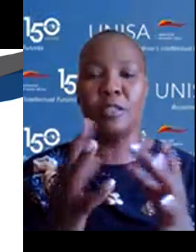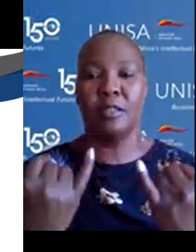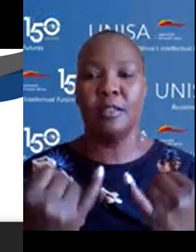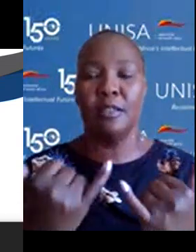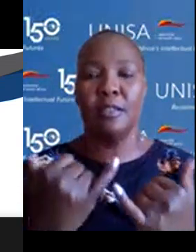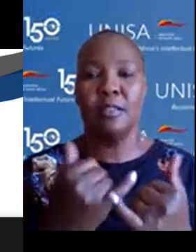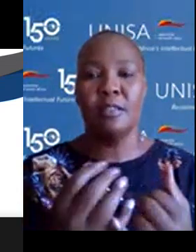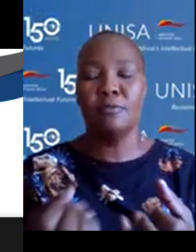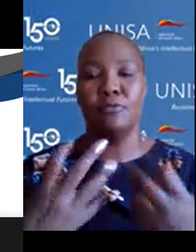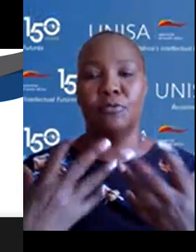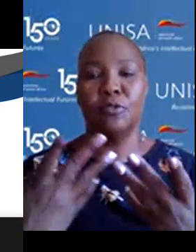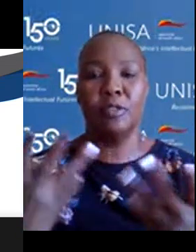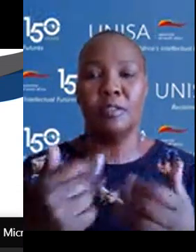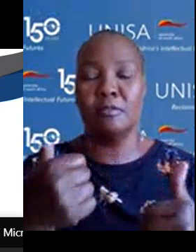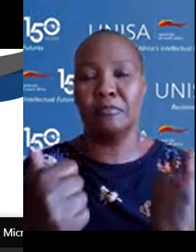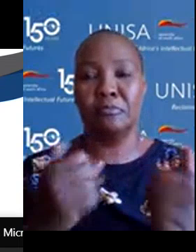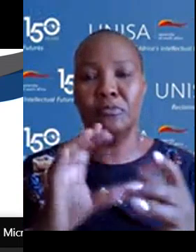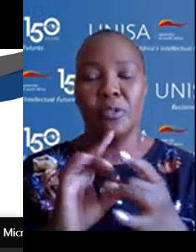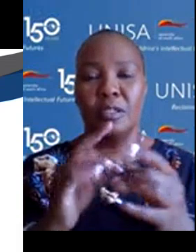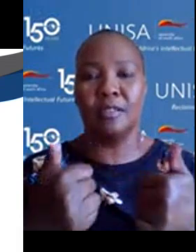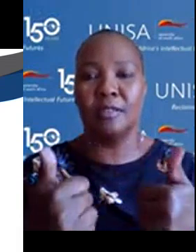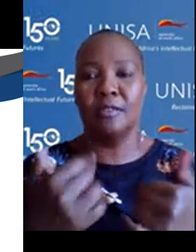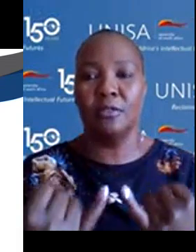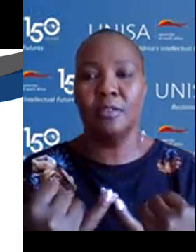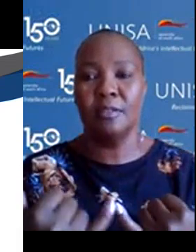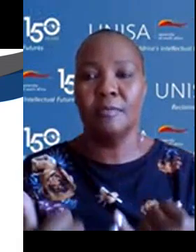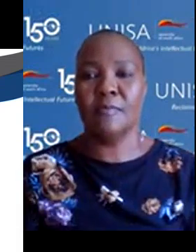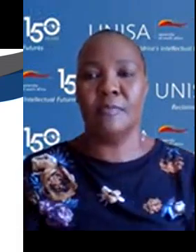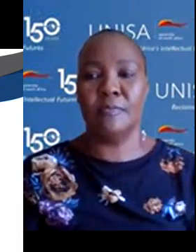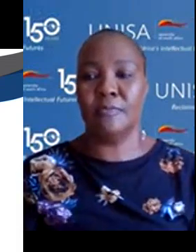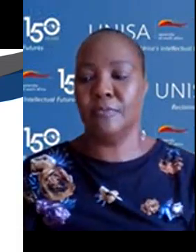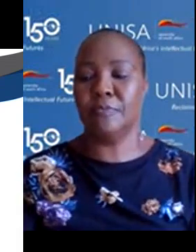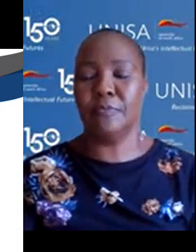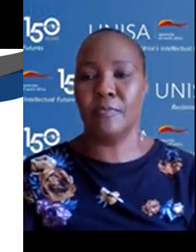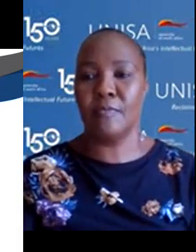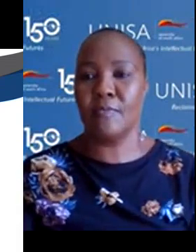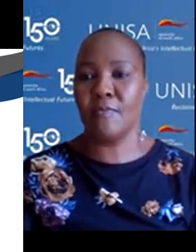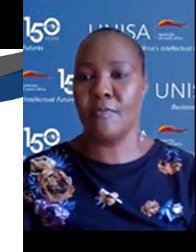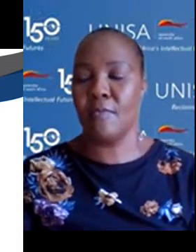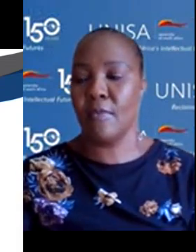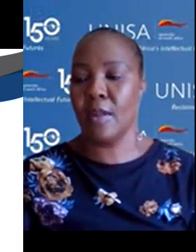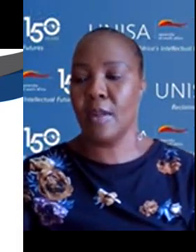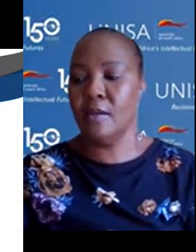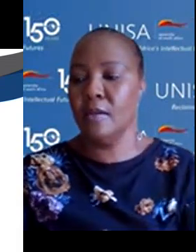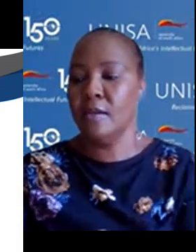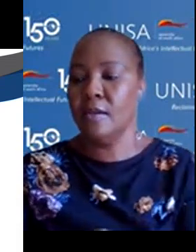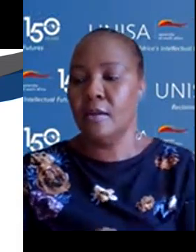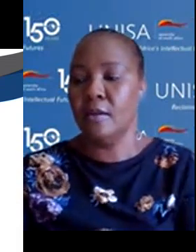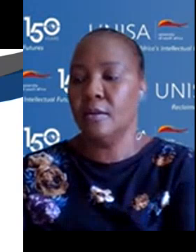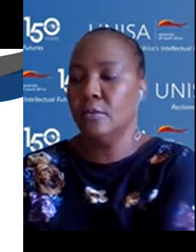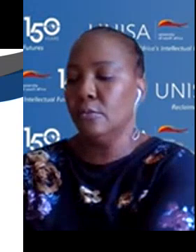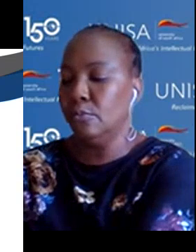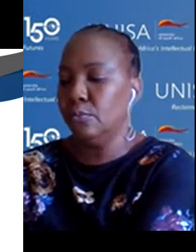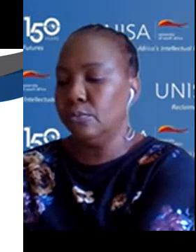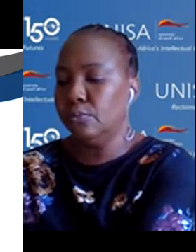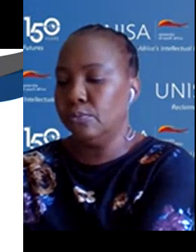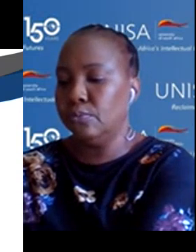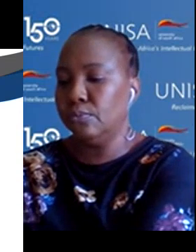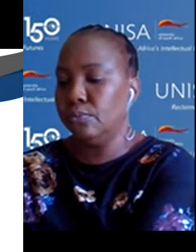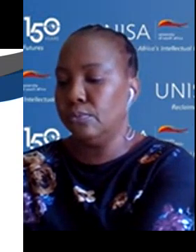do our demos as well, so that we can mention perhaps some tips and tricks if you're using a mobile device or if you're using a laptop or a desktop